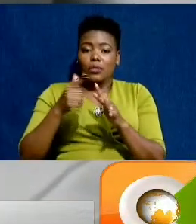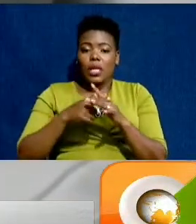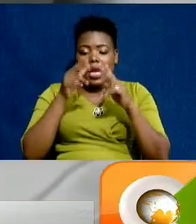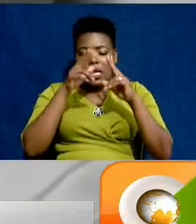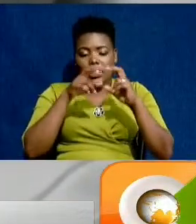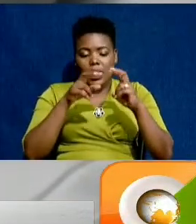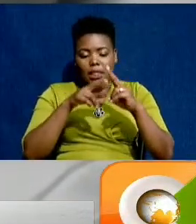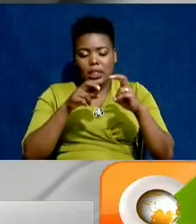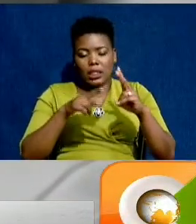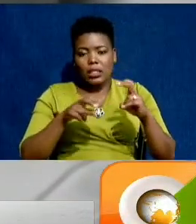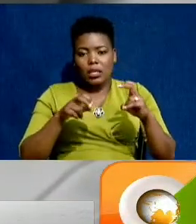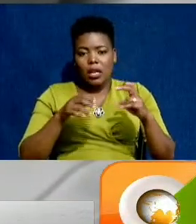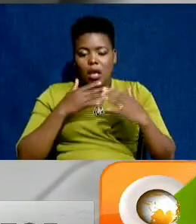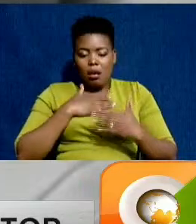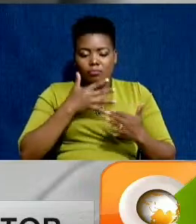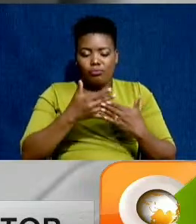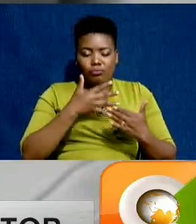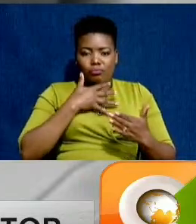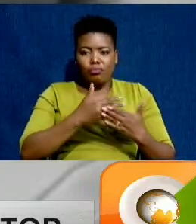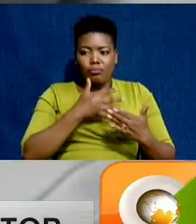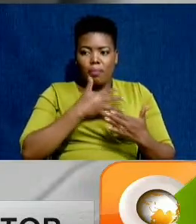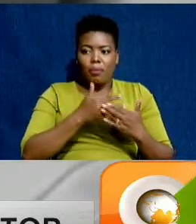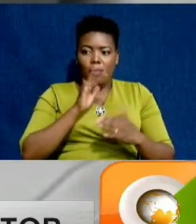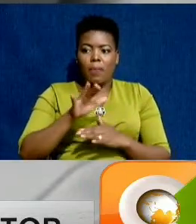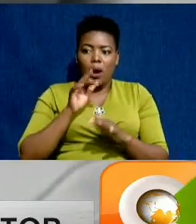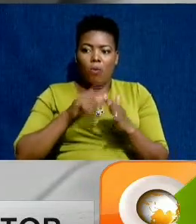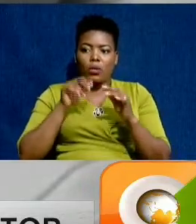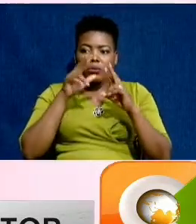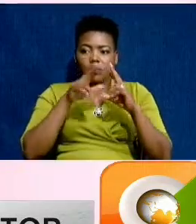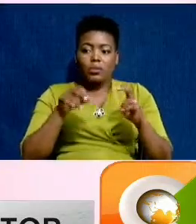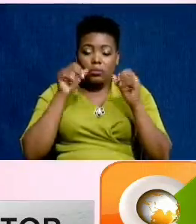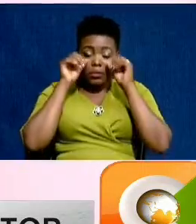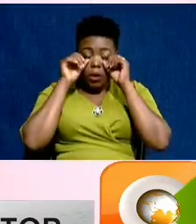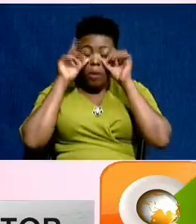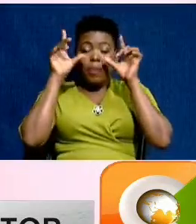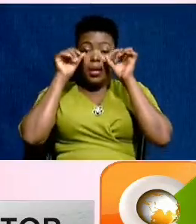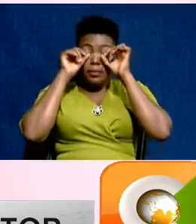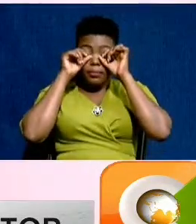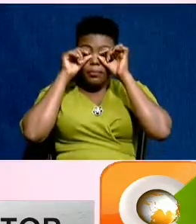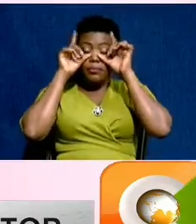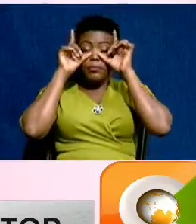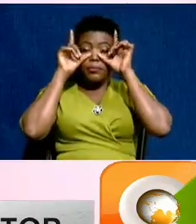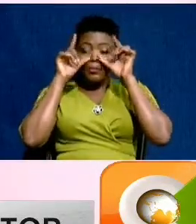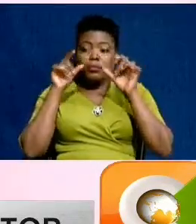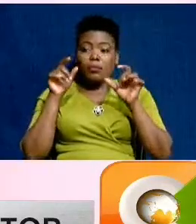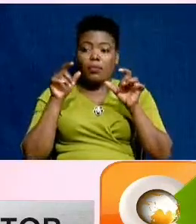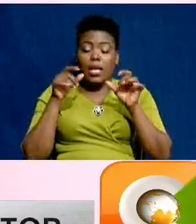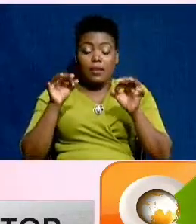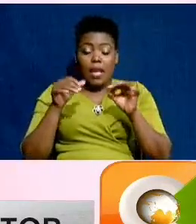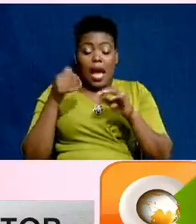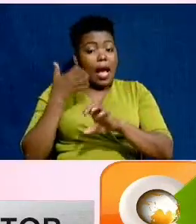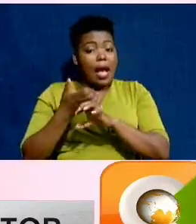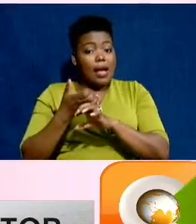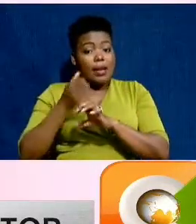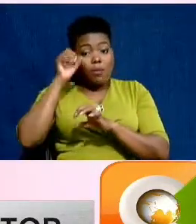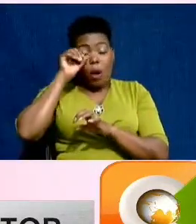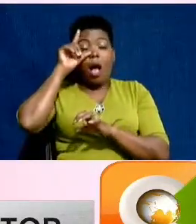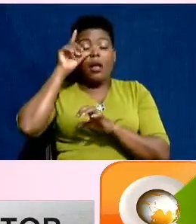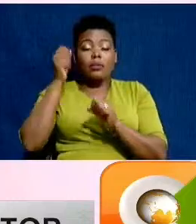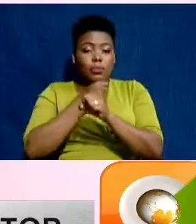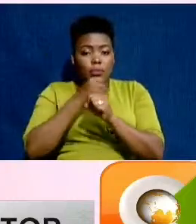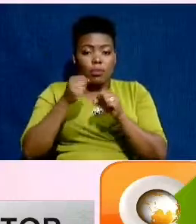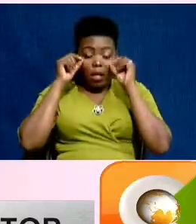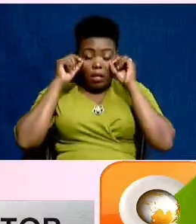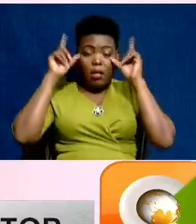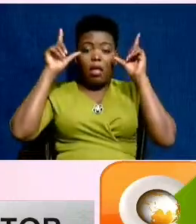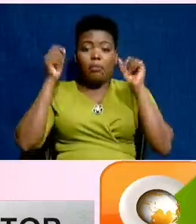your reflexes. One of the things we assess first is your eye opening. Are you able to open your eyes? You can't. Then once I see you can't open your eyes,